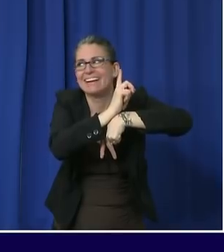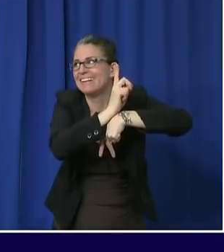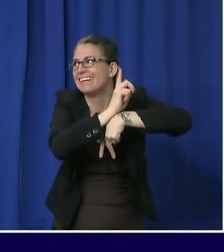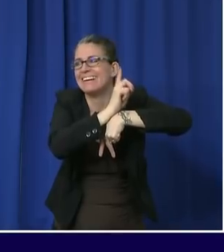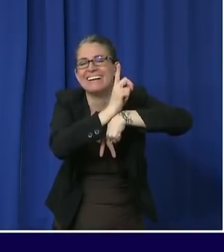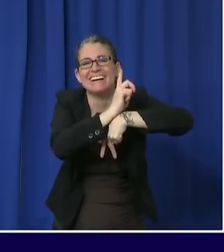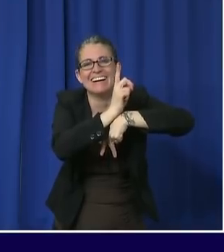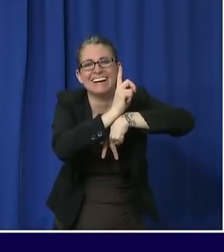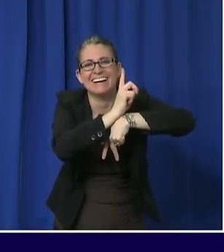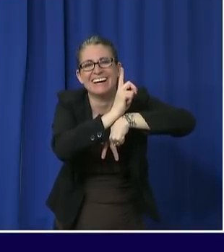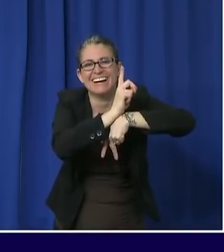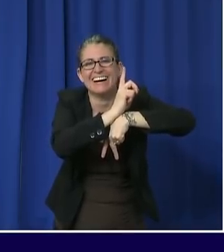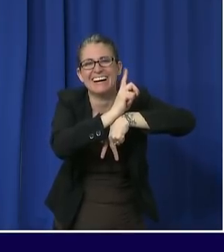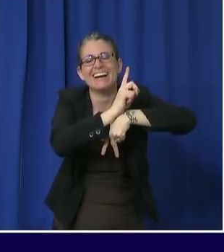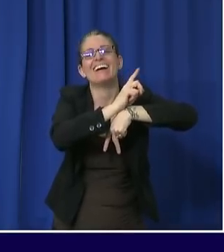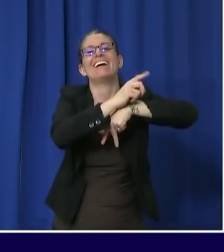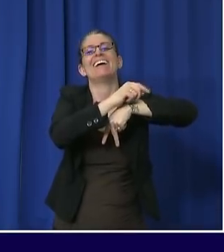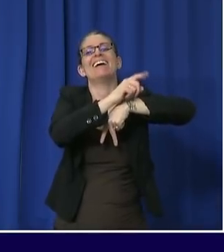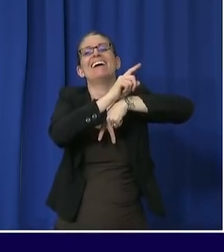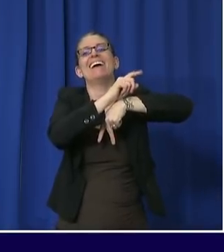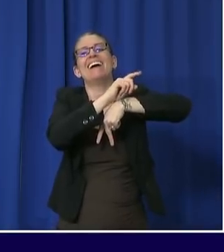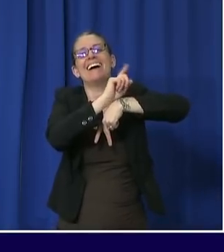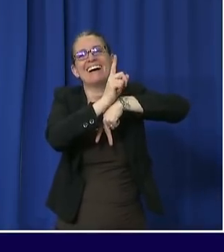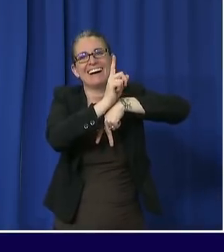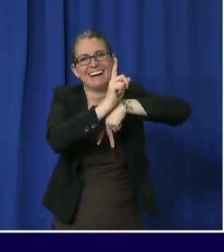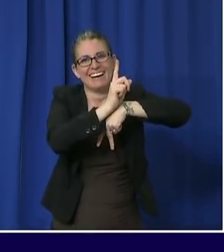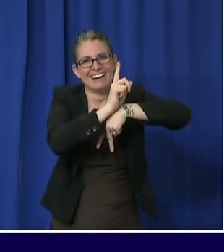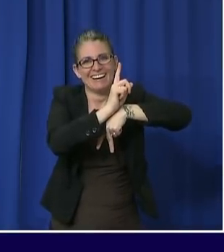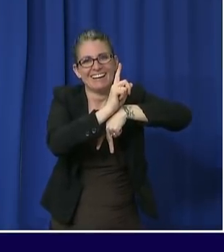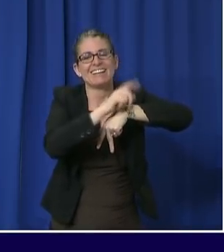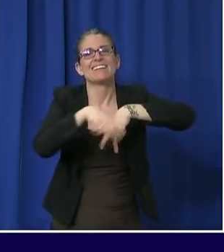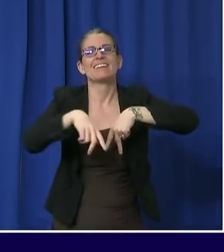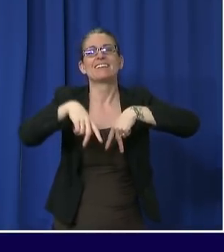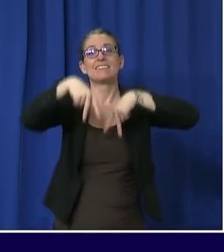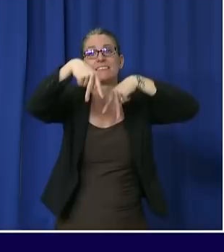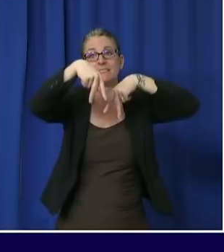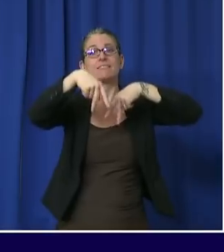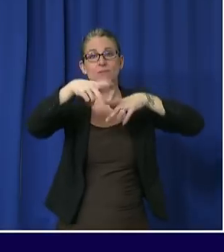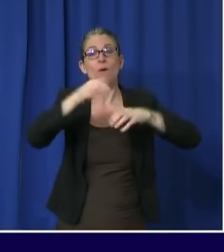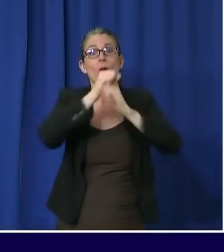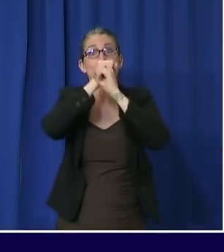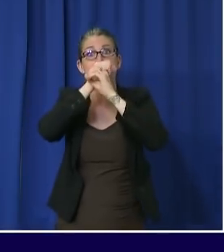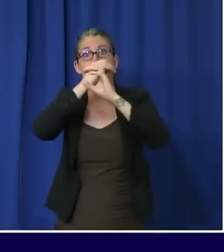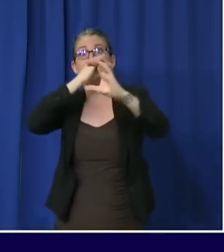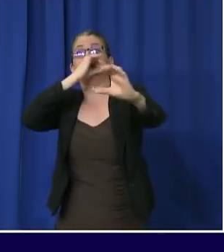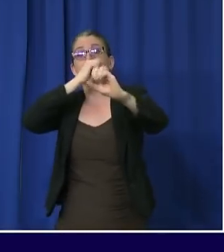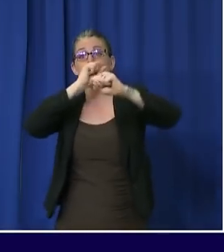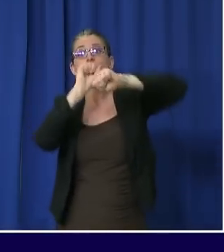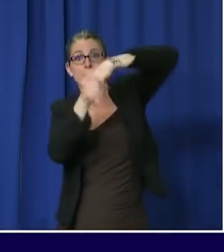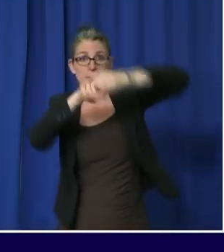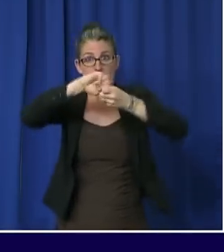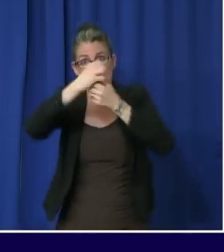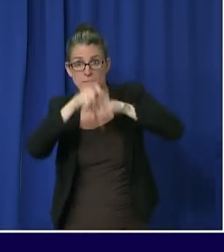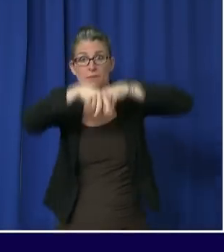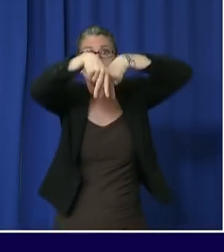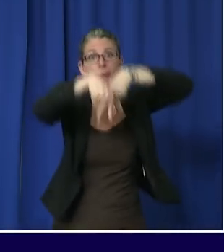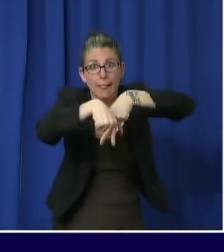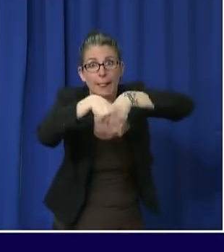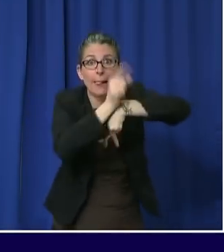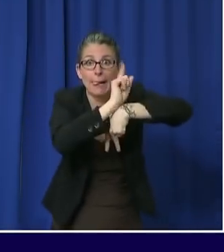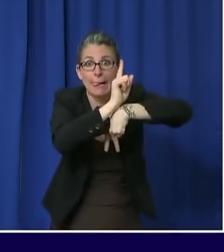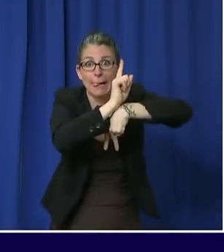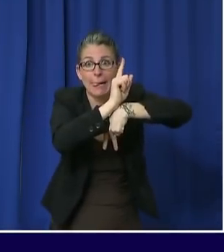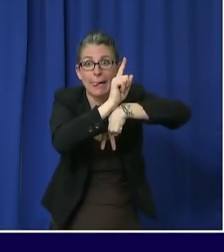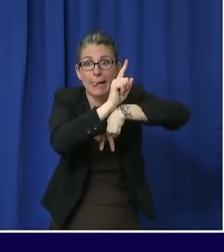go on the balloon animal front for a bit. As they twist off the balloon animals, they essentially lock off